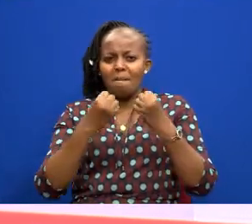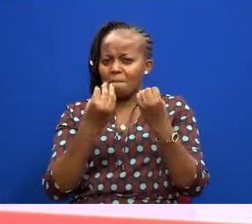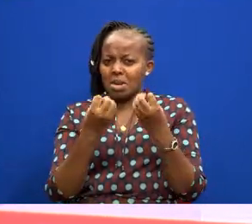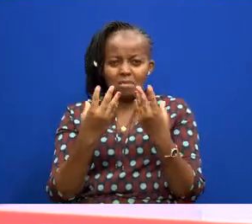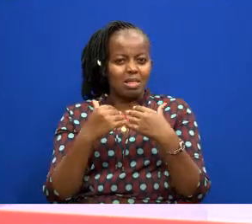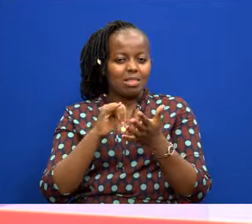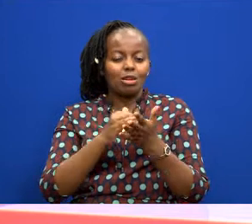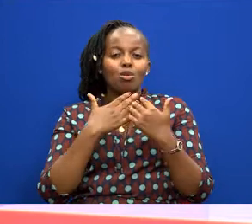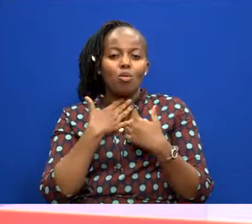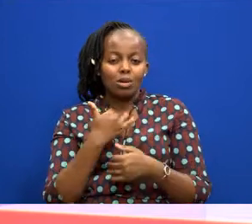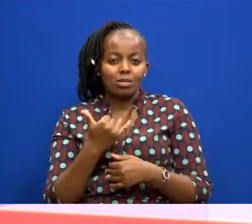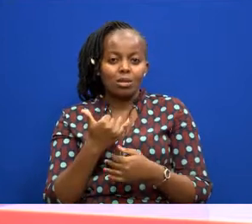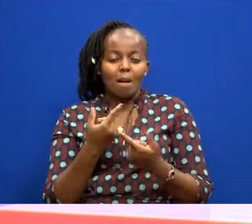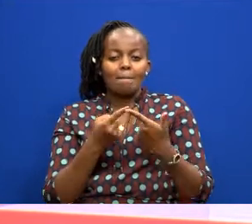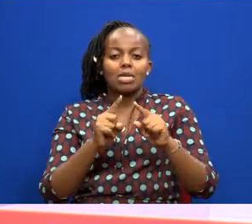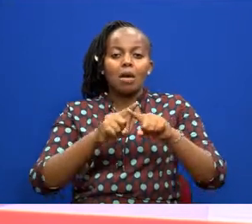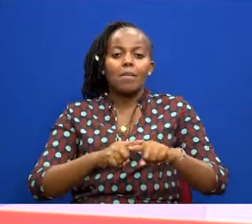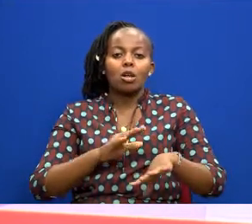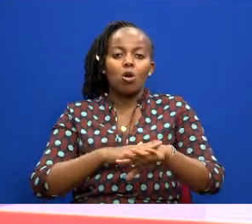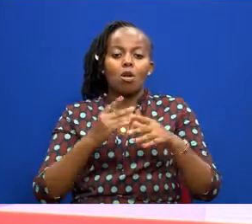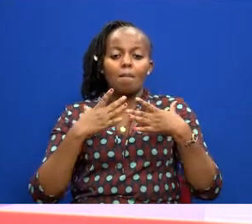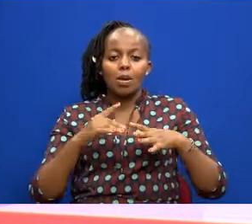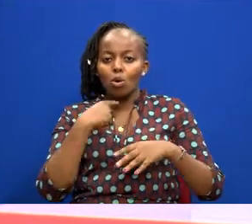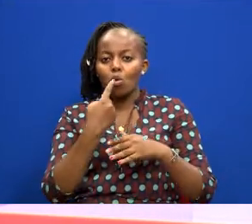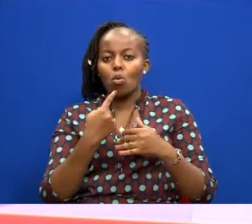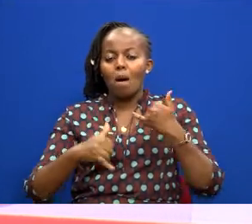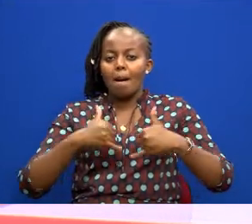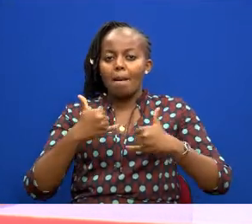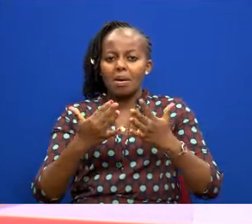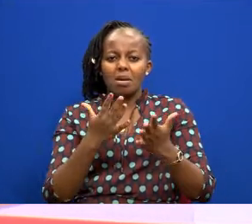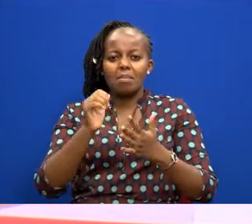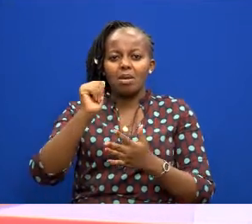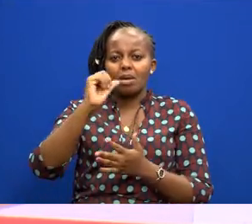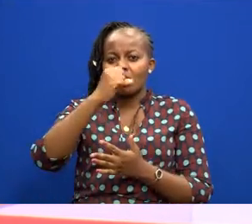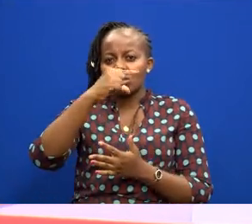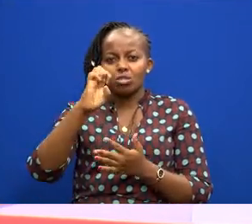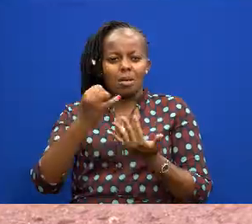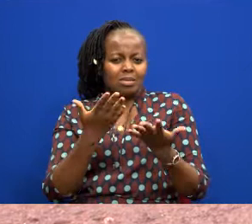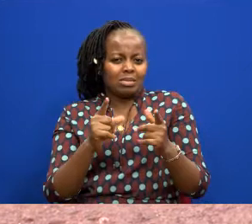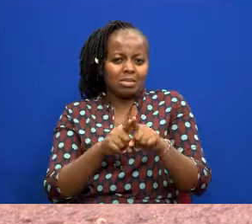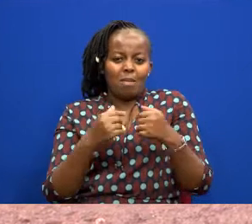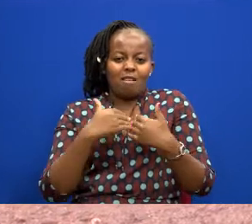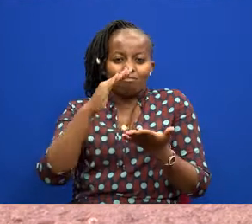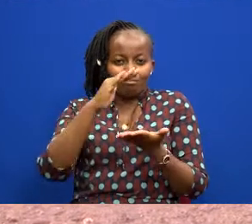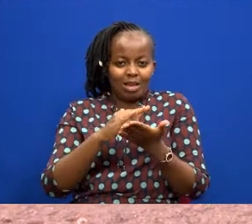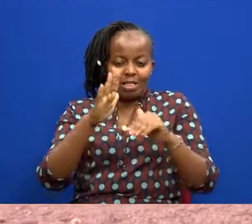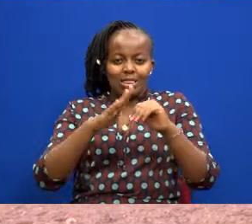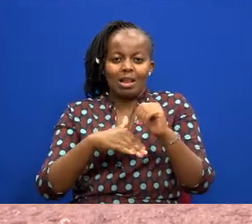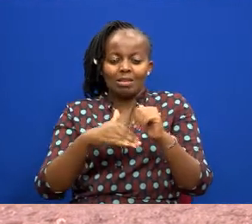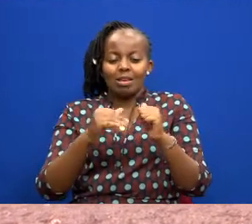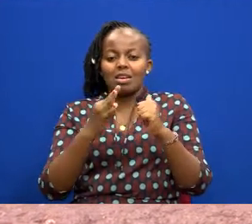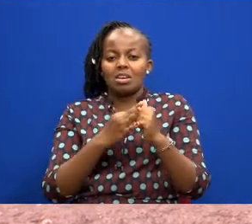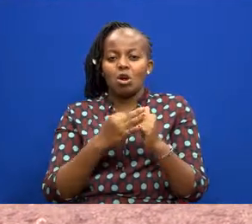maybe depending on the people who are playing, maybe the age. You can also have fewer boxes than 8. It's just a